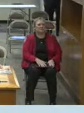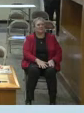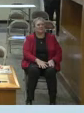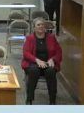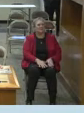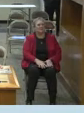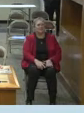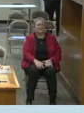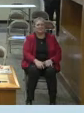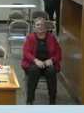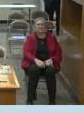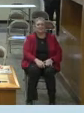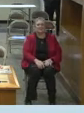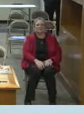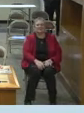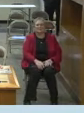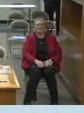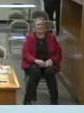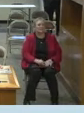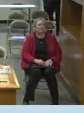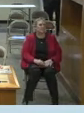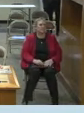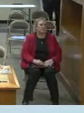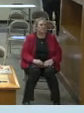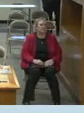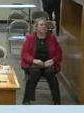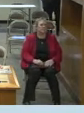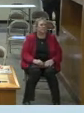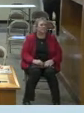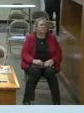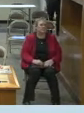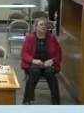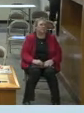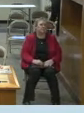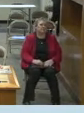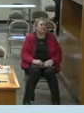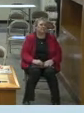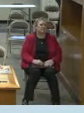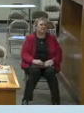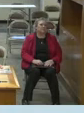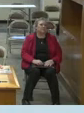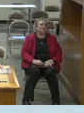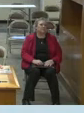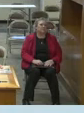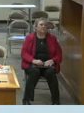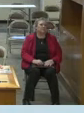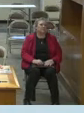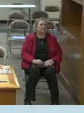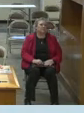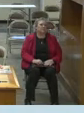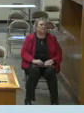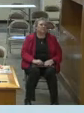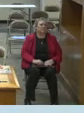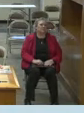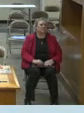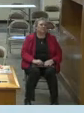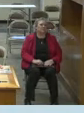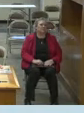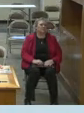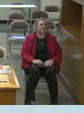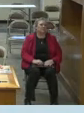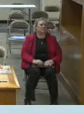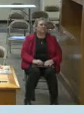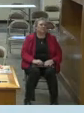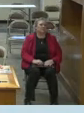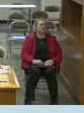that but we do this for those kids because they are about our future and the opportunities that we have to make the difference for kids and when you wear a lot of hats